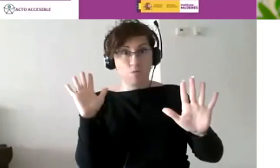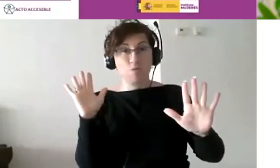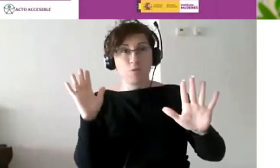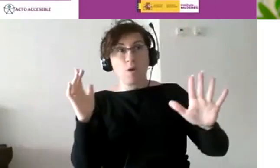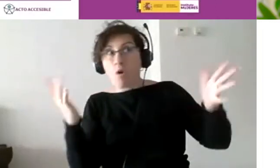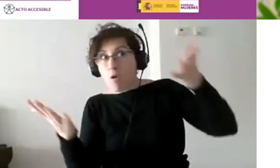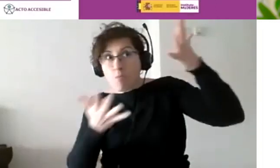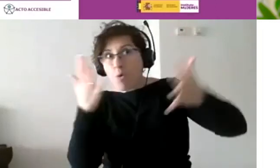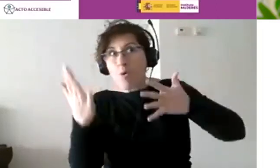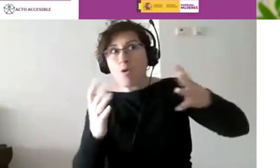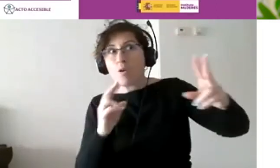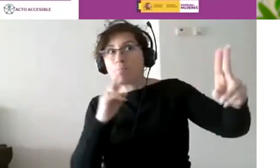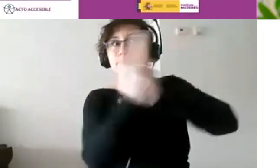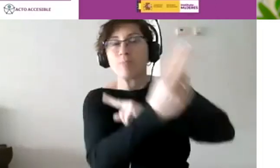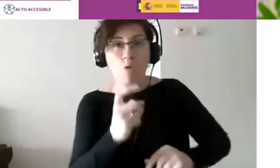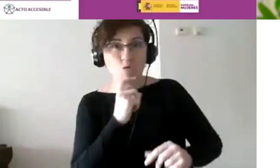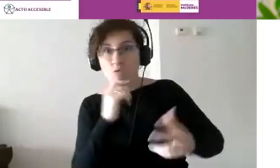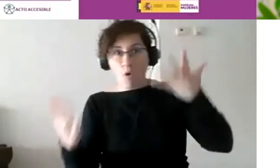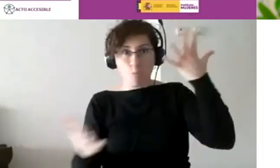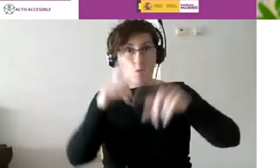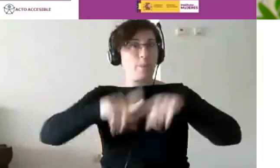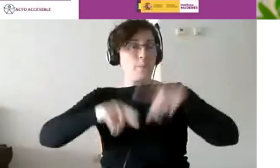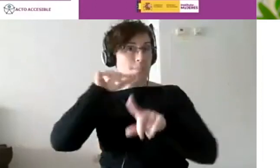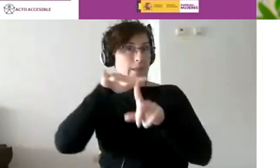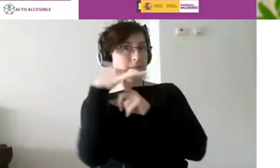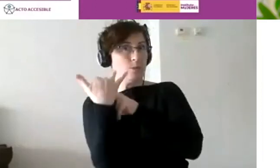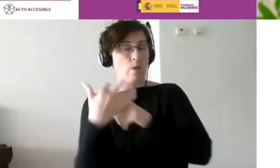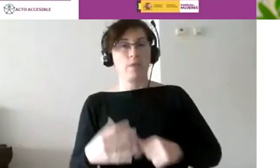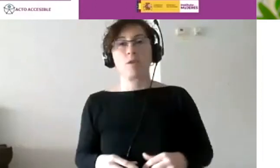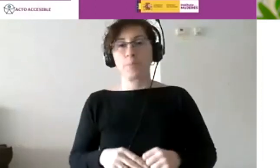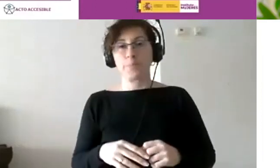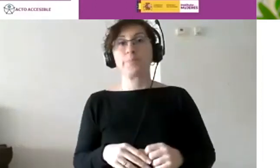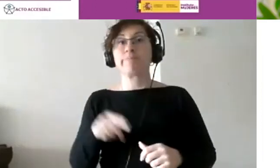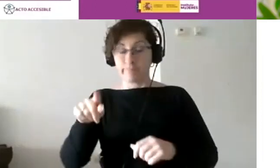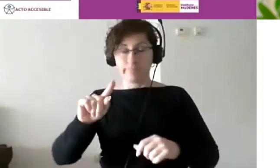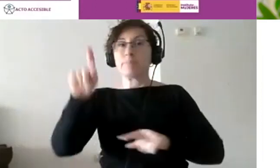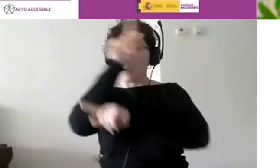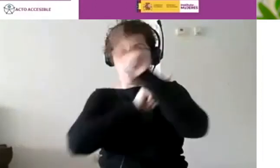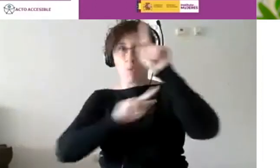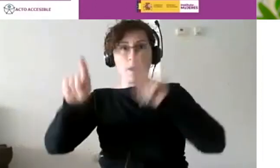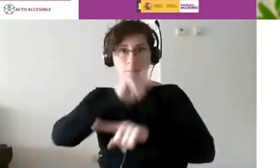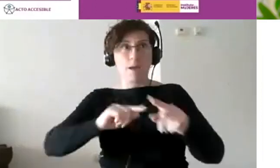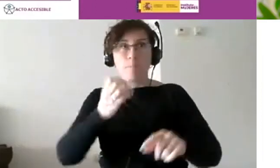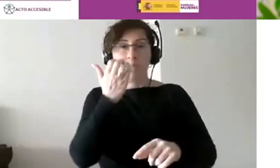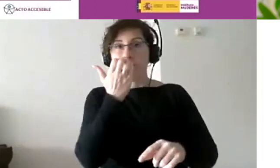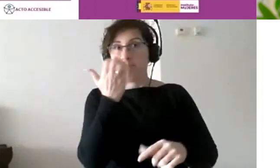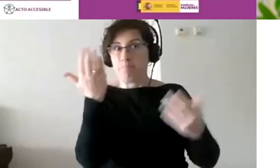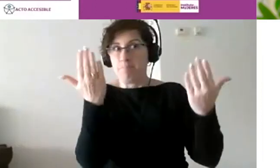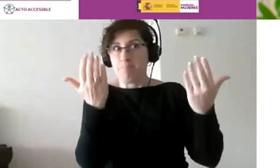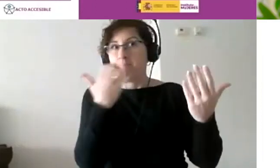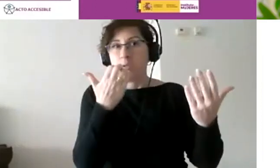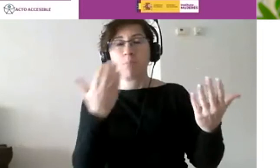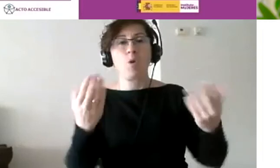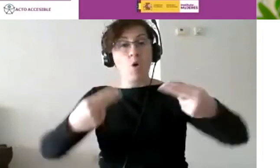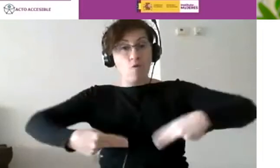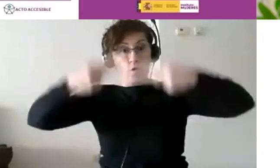biggest problems is on a border with Poland. I have quite a lot of situations where people are